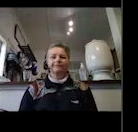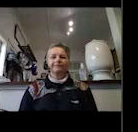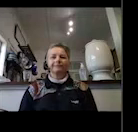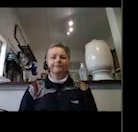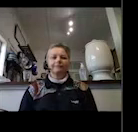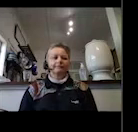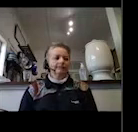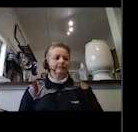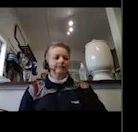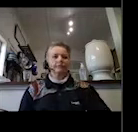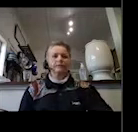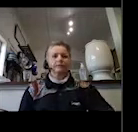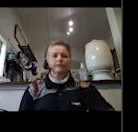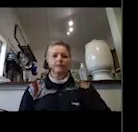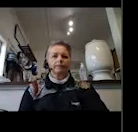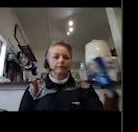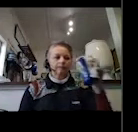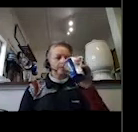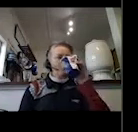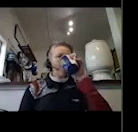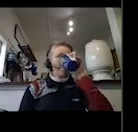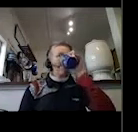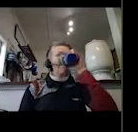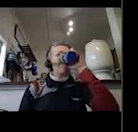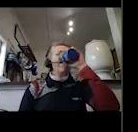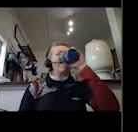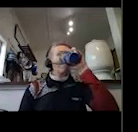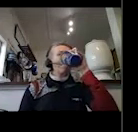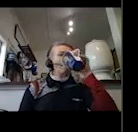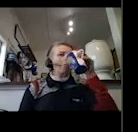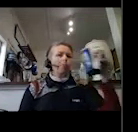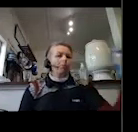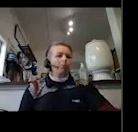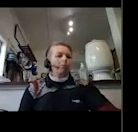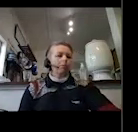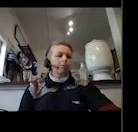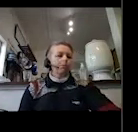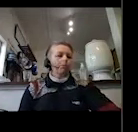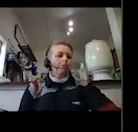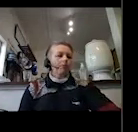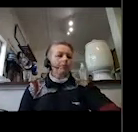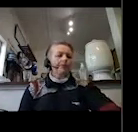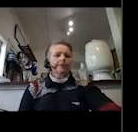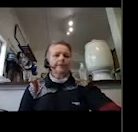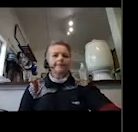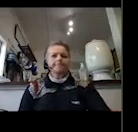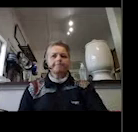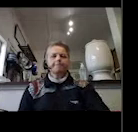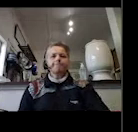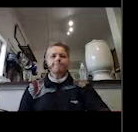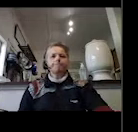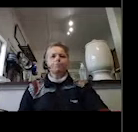probably have that up before the end of the week, which you can find through the Legal Aid New South Wales website homepage, and click